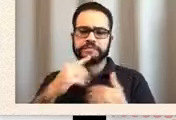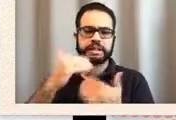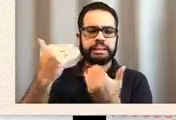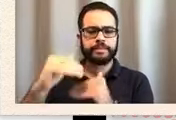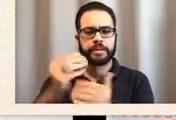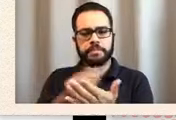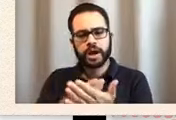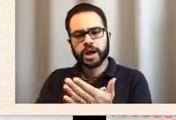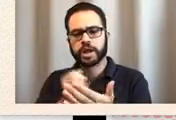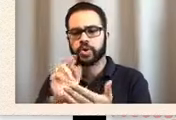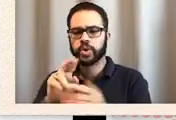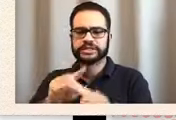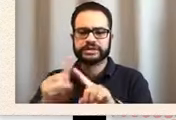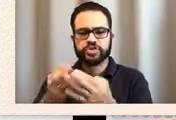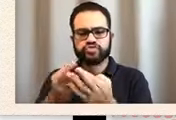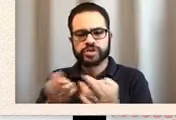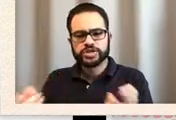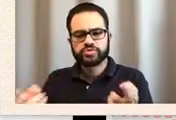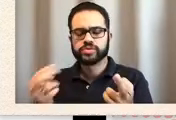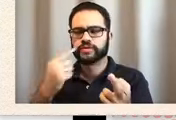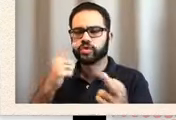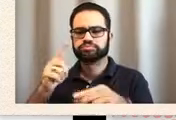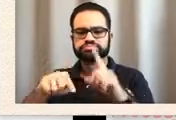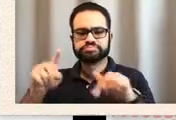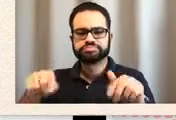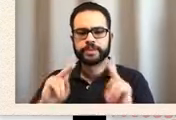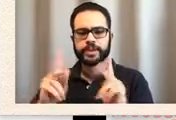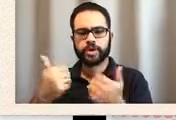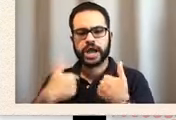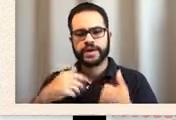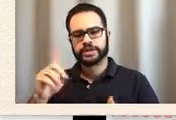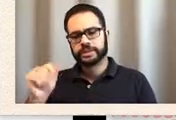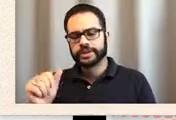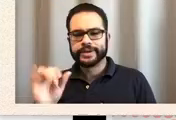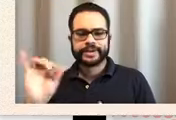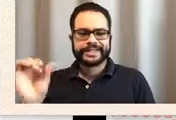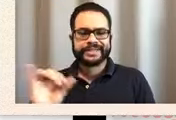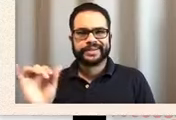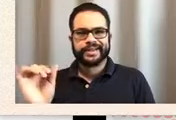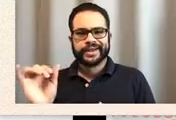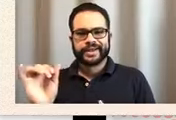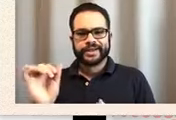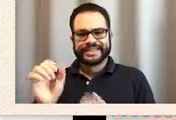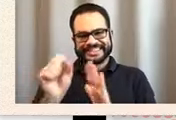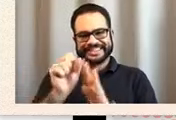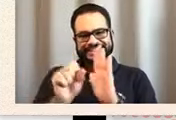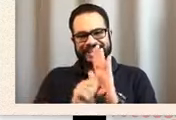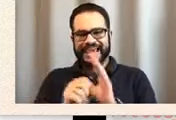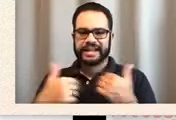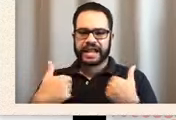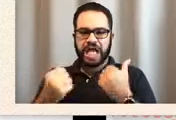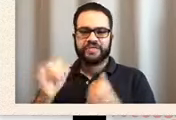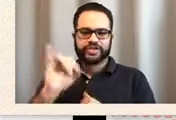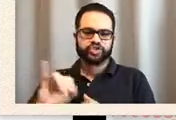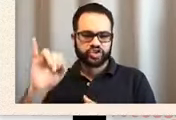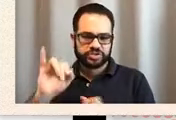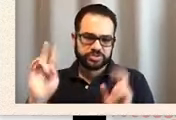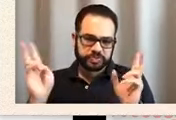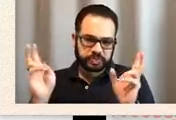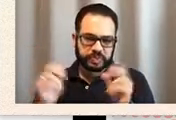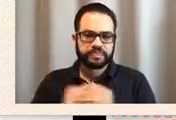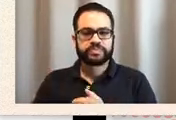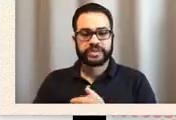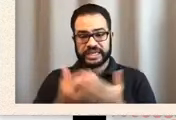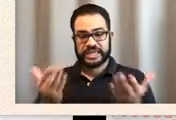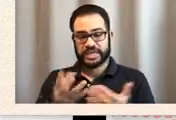certain types of individuals with disabilities. It's kind of like a state health care plan. We also have here in Florida